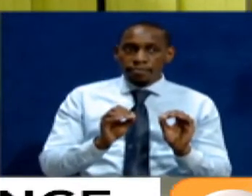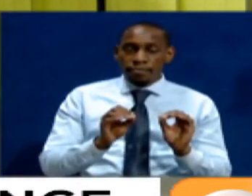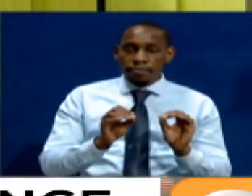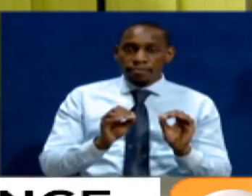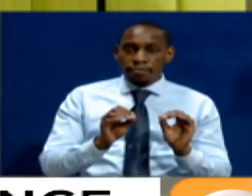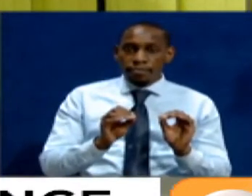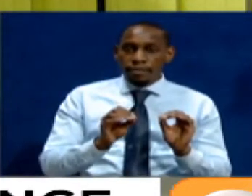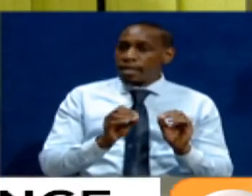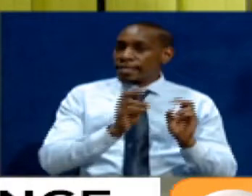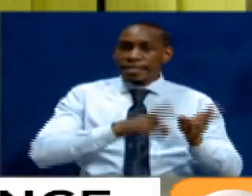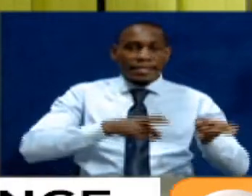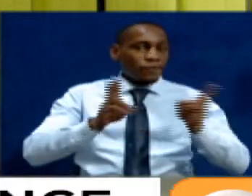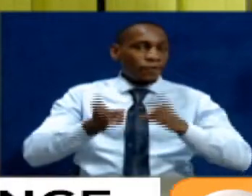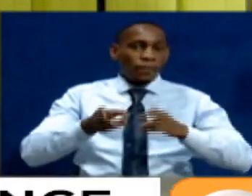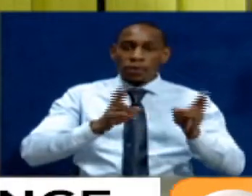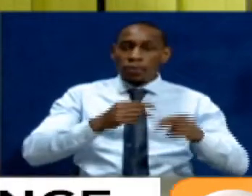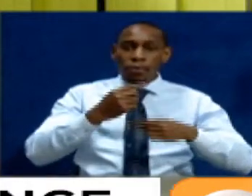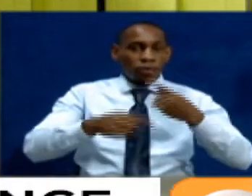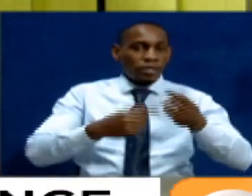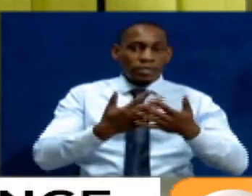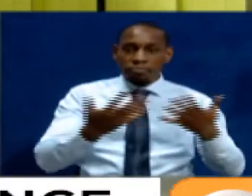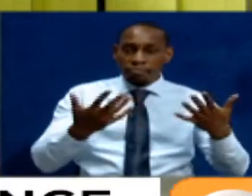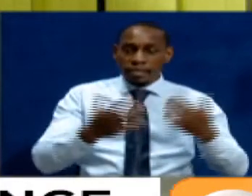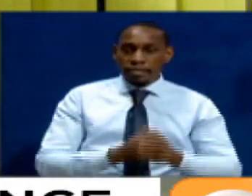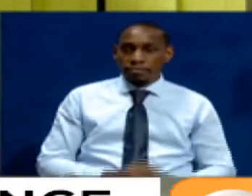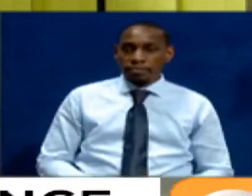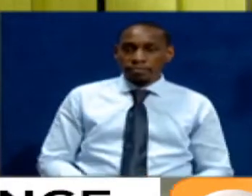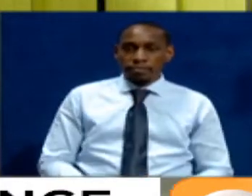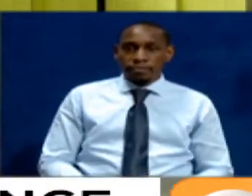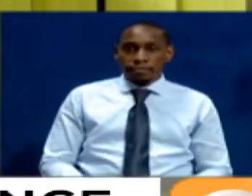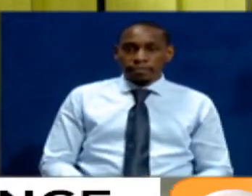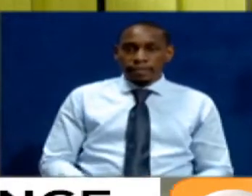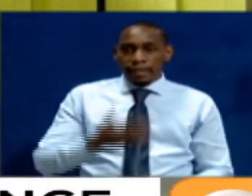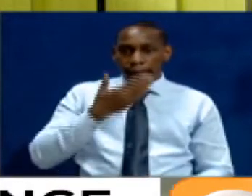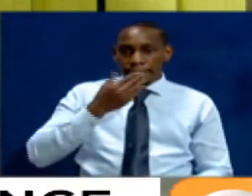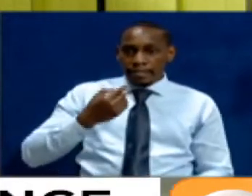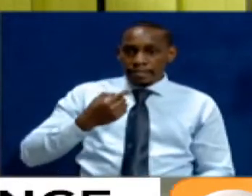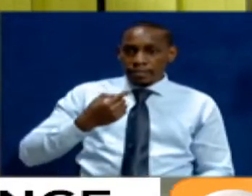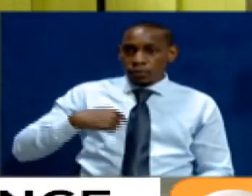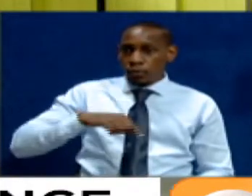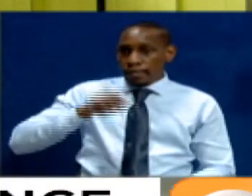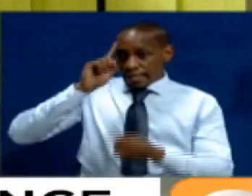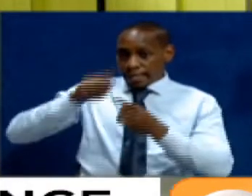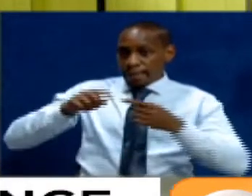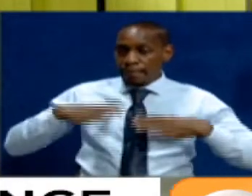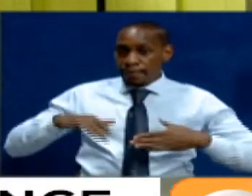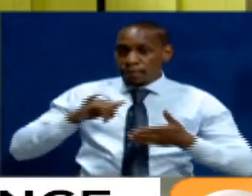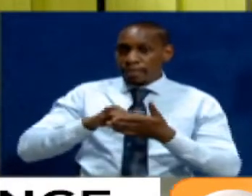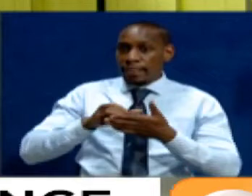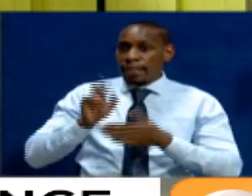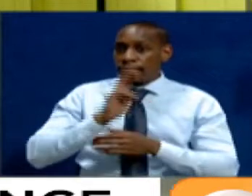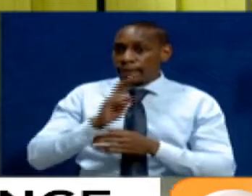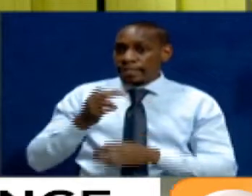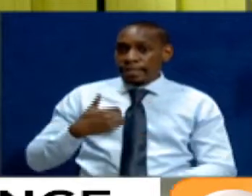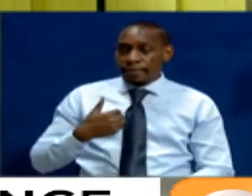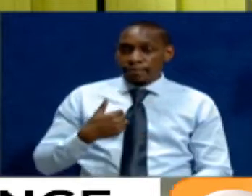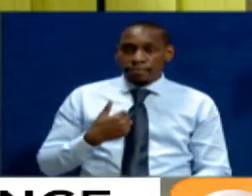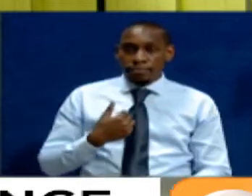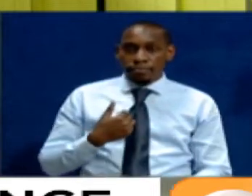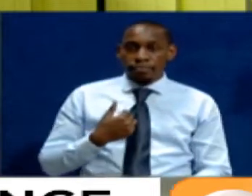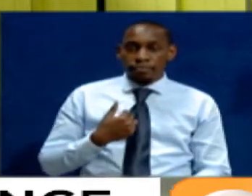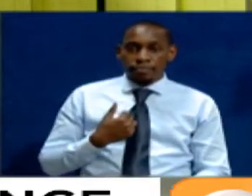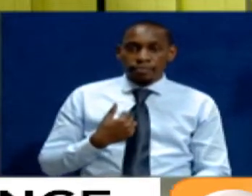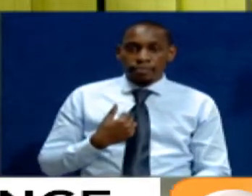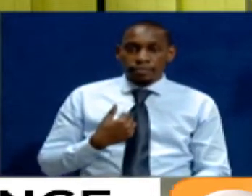and they're just normal. They continue their things. So let us target the people who are at risk. And you know, this is not